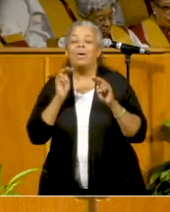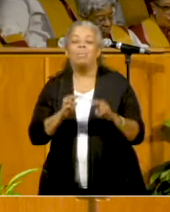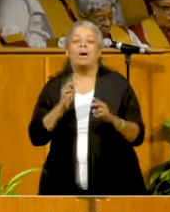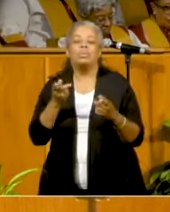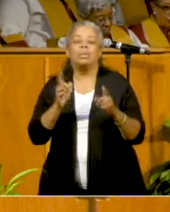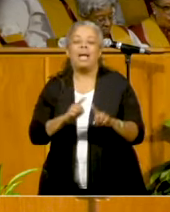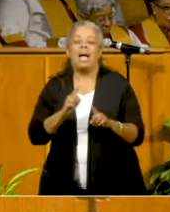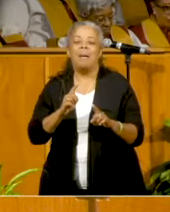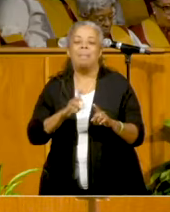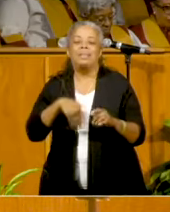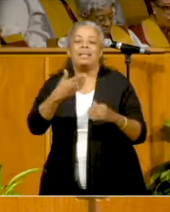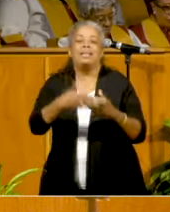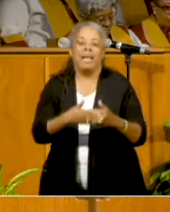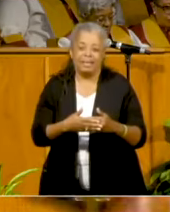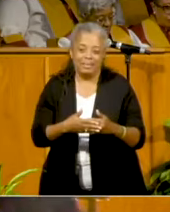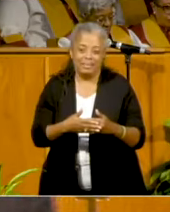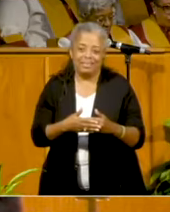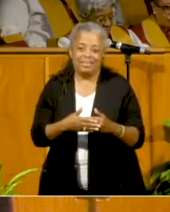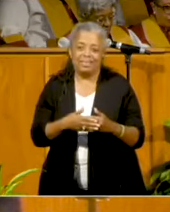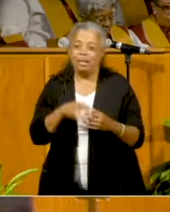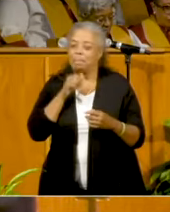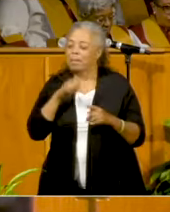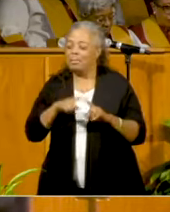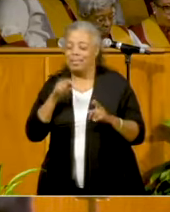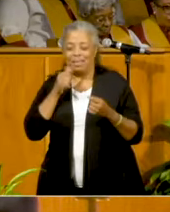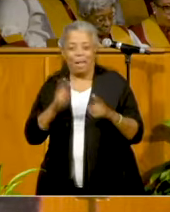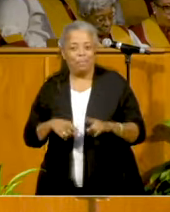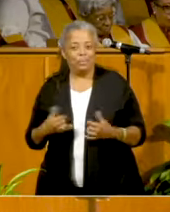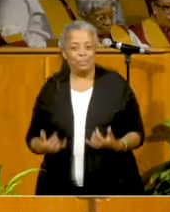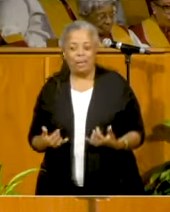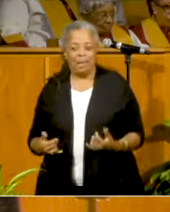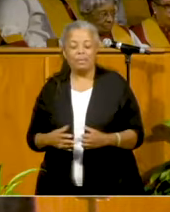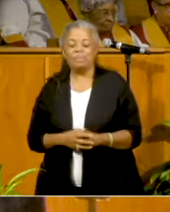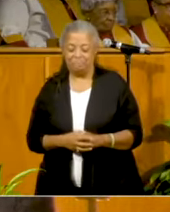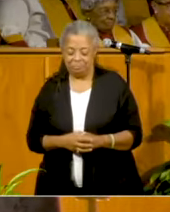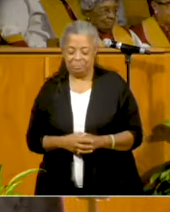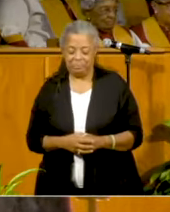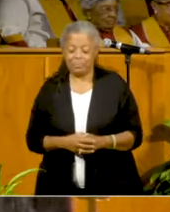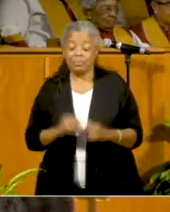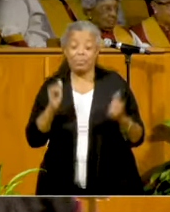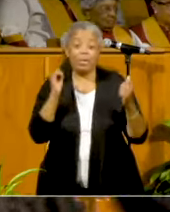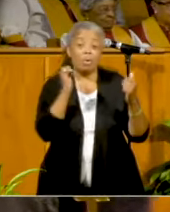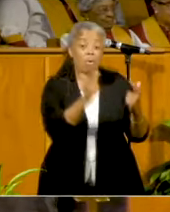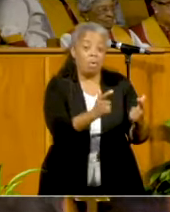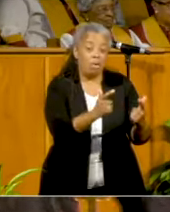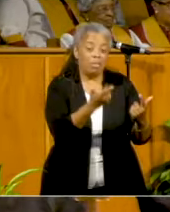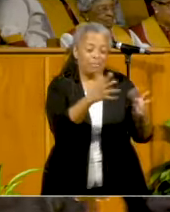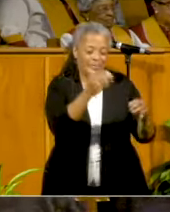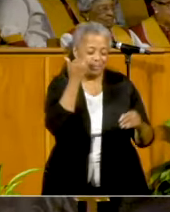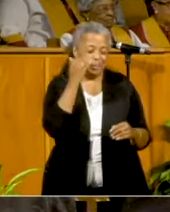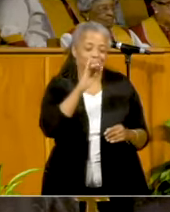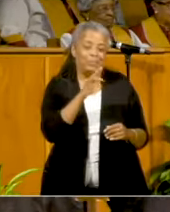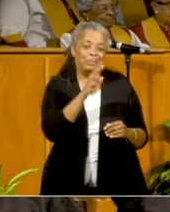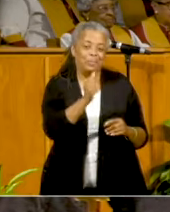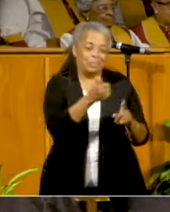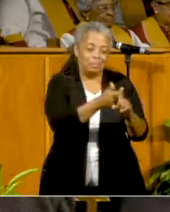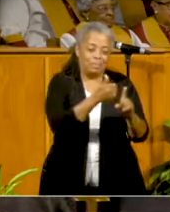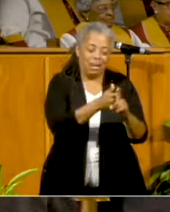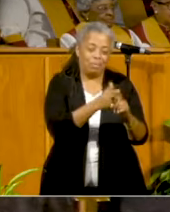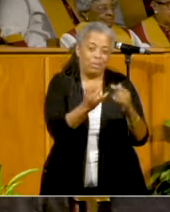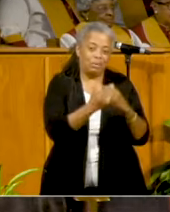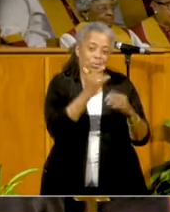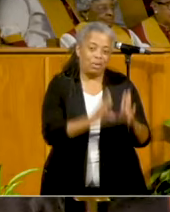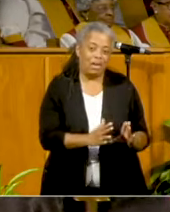happened then that doesn't happen today. Everybody knew Judas was the betrayer.